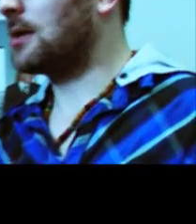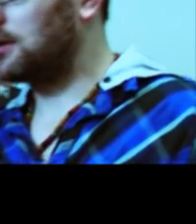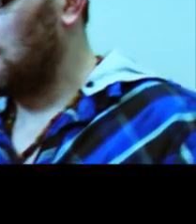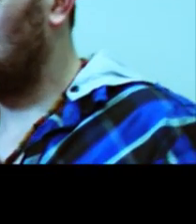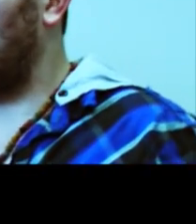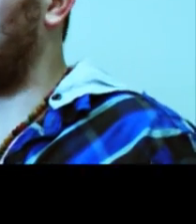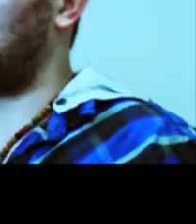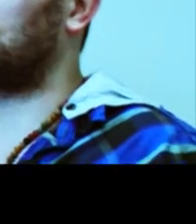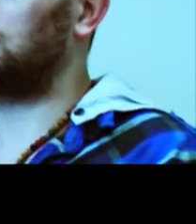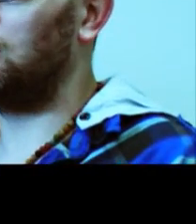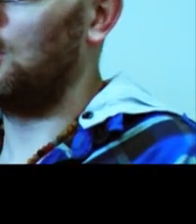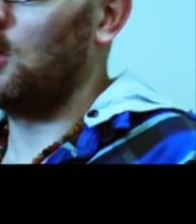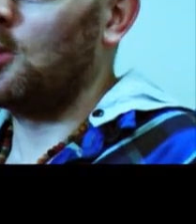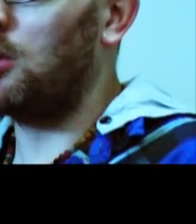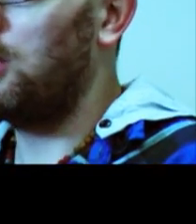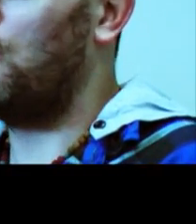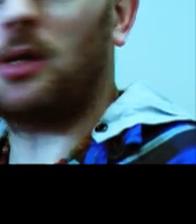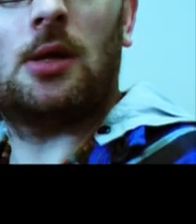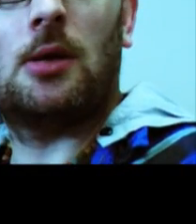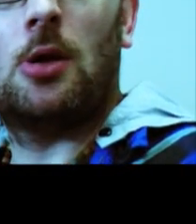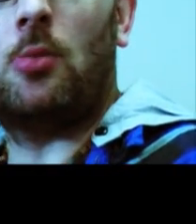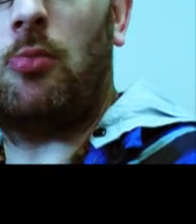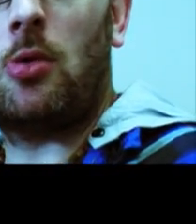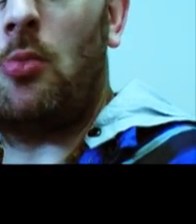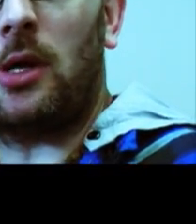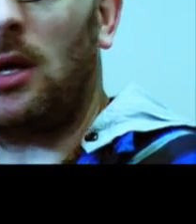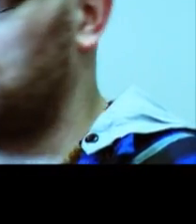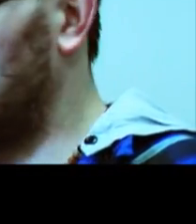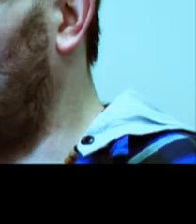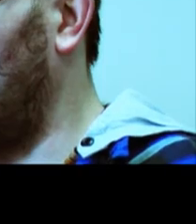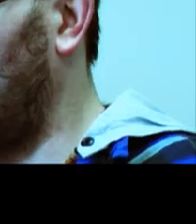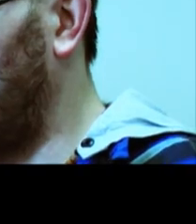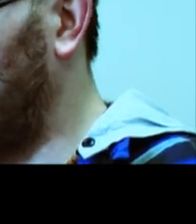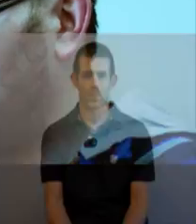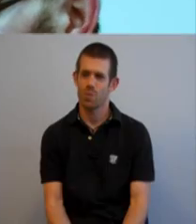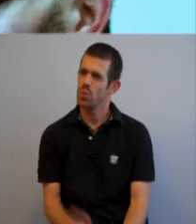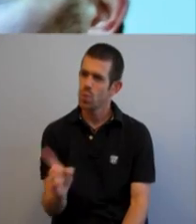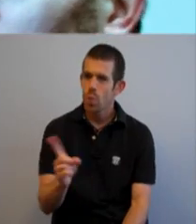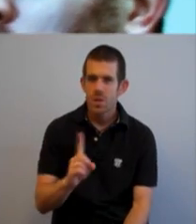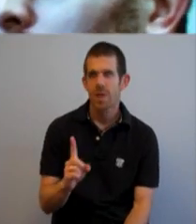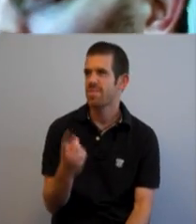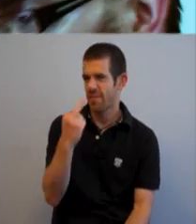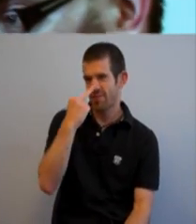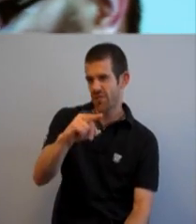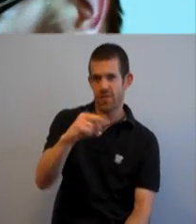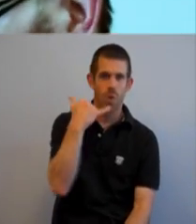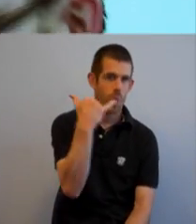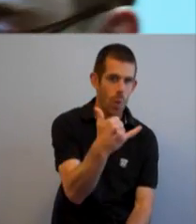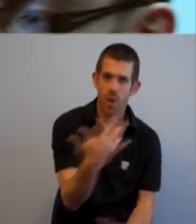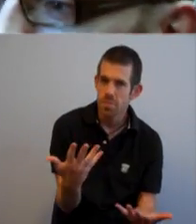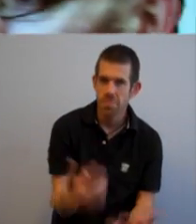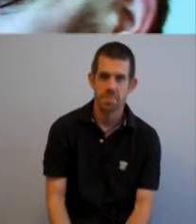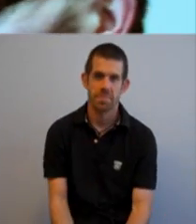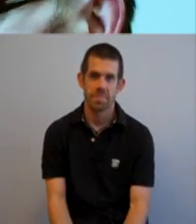Okay, and when it comes to hoax